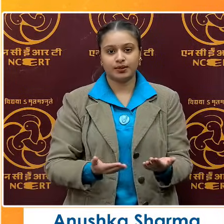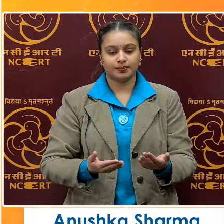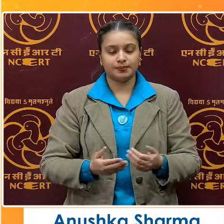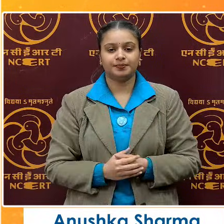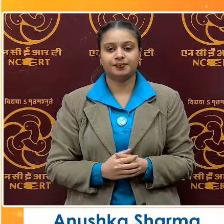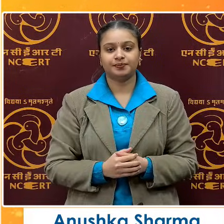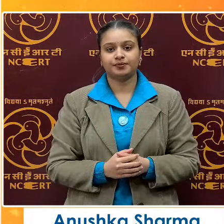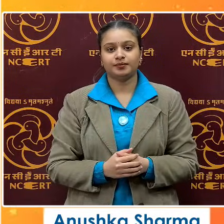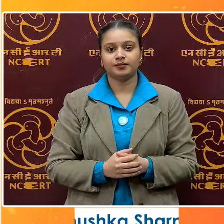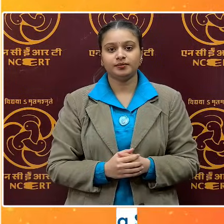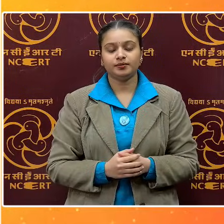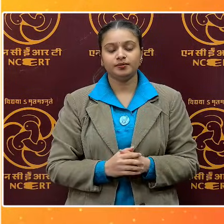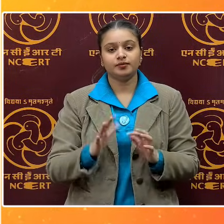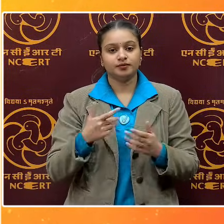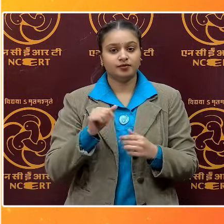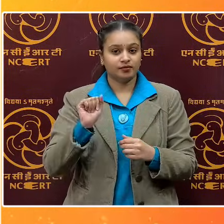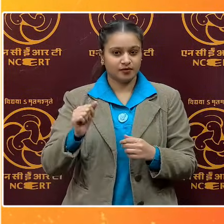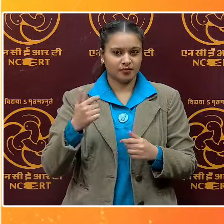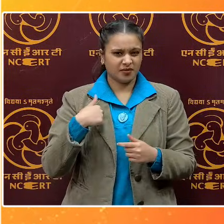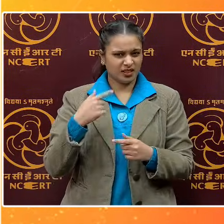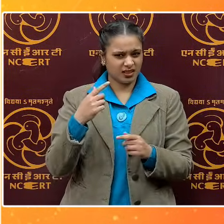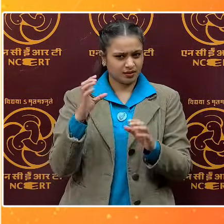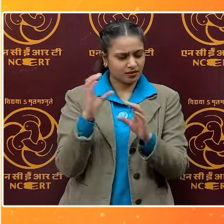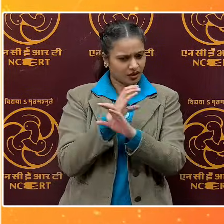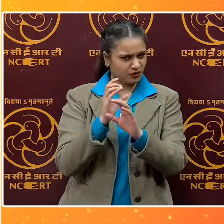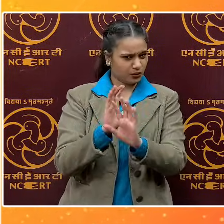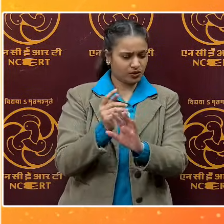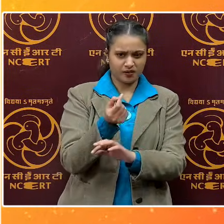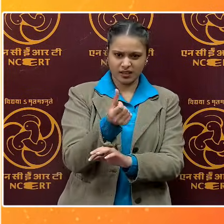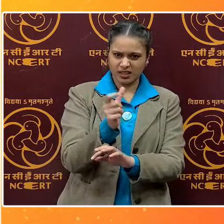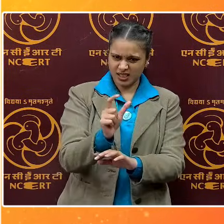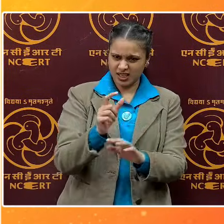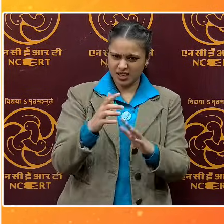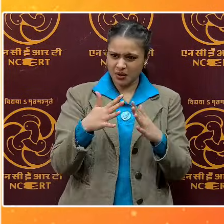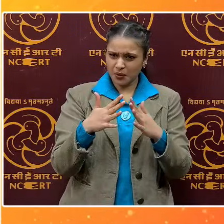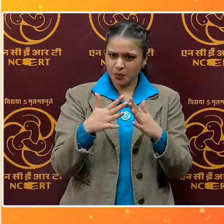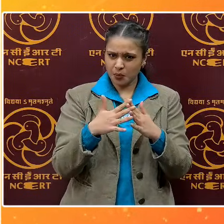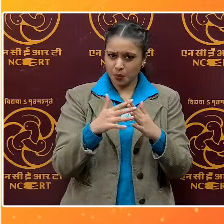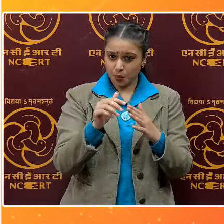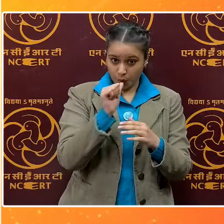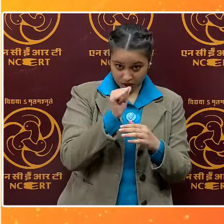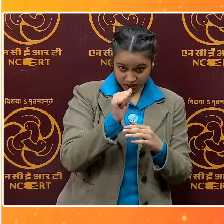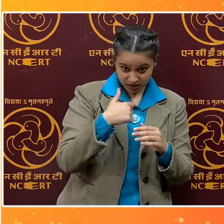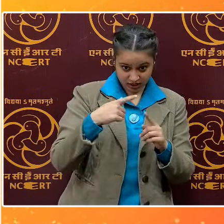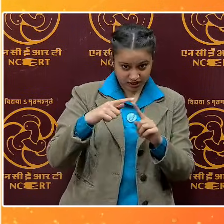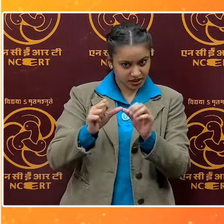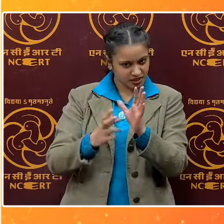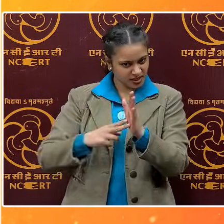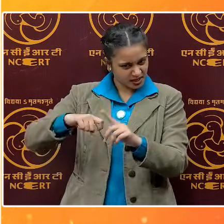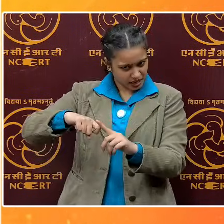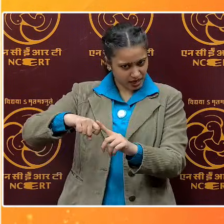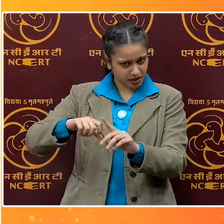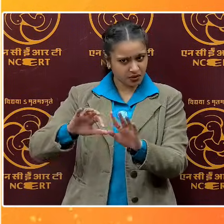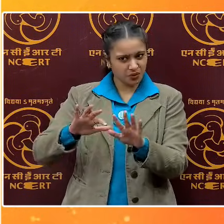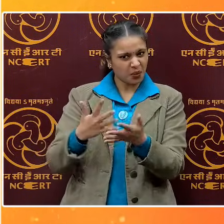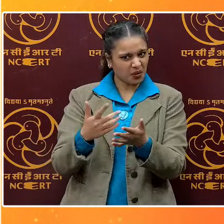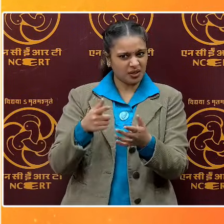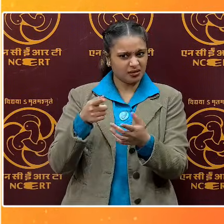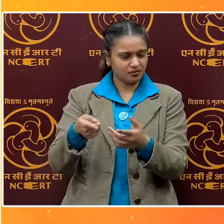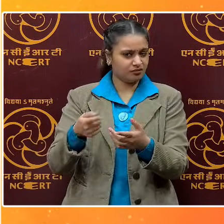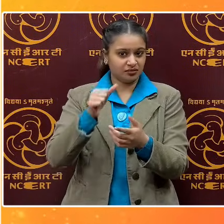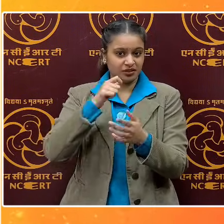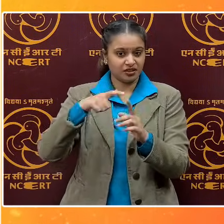session. So, I am a bit confused. Water tank or water tank, ma'am? Did we get the topic